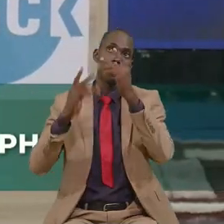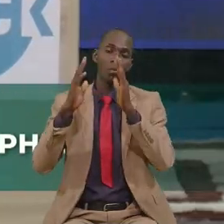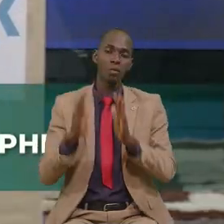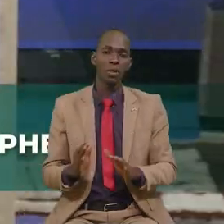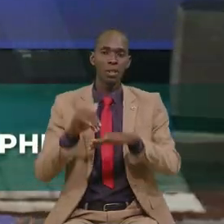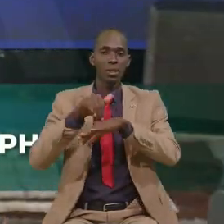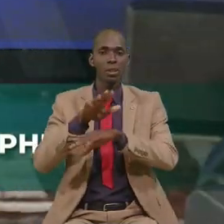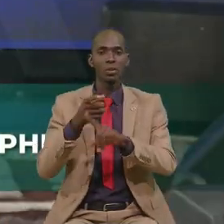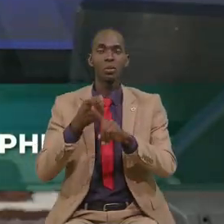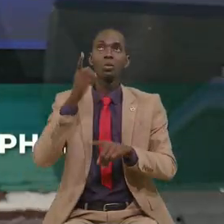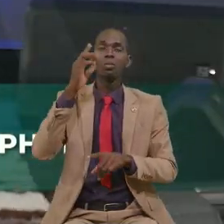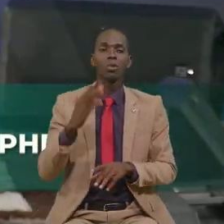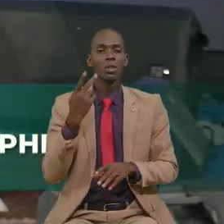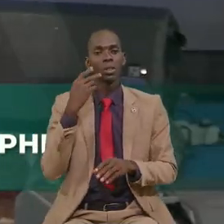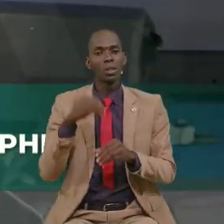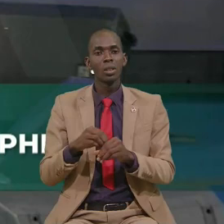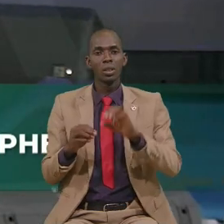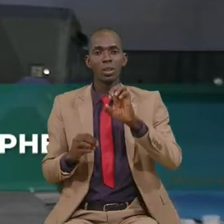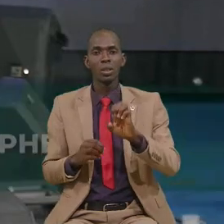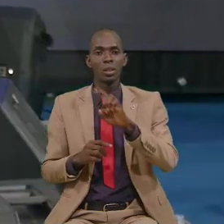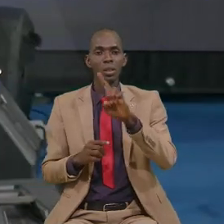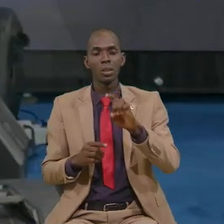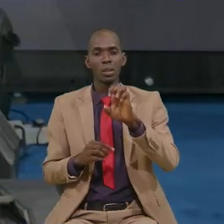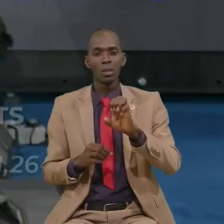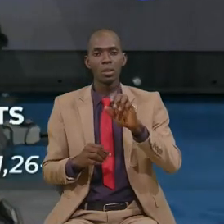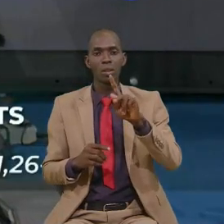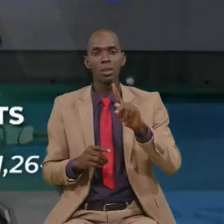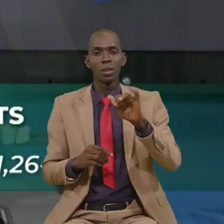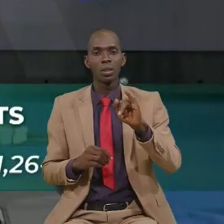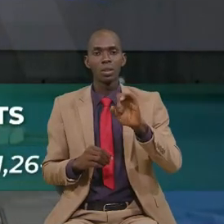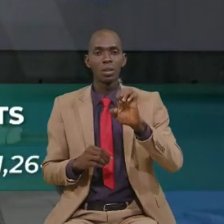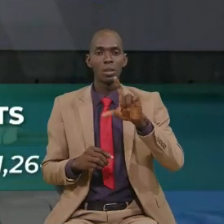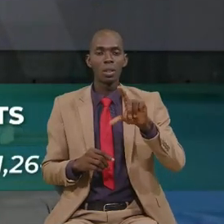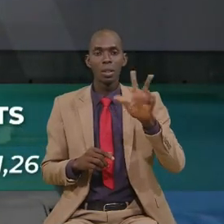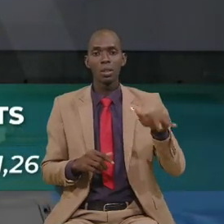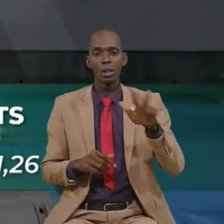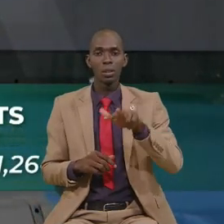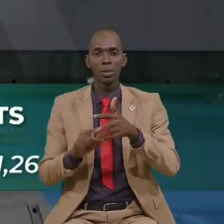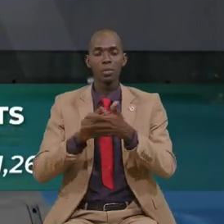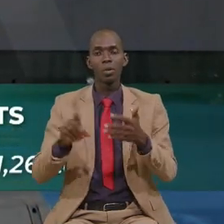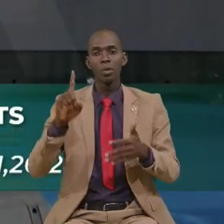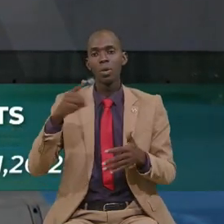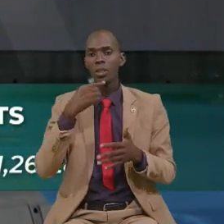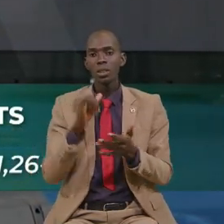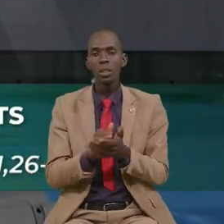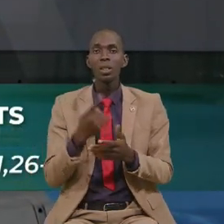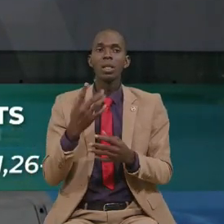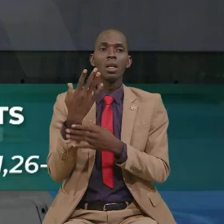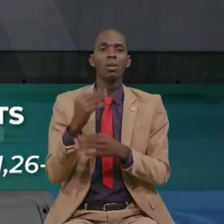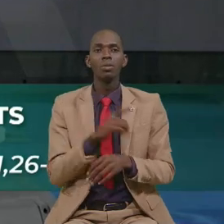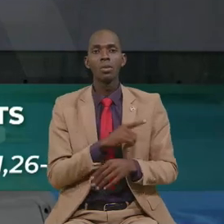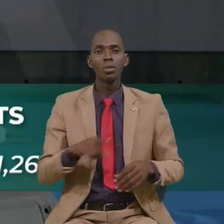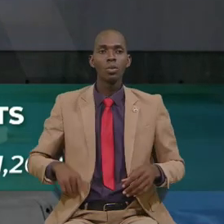In Ezekiel chapter 33 verse 1, it says, the hand of the Lord was upon me. What can we